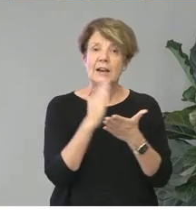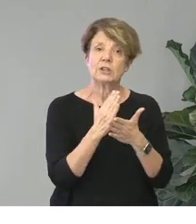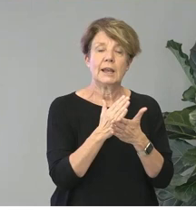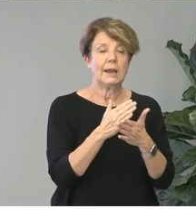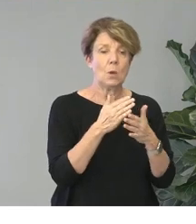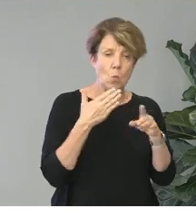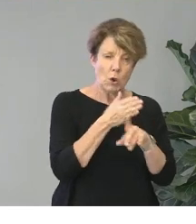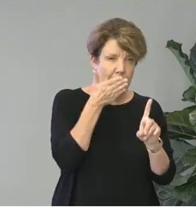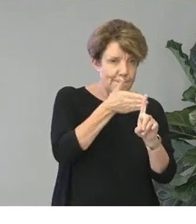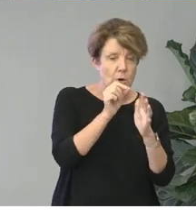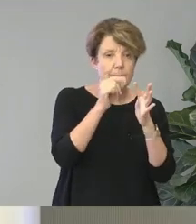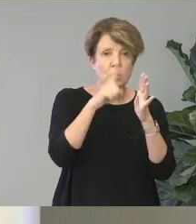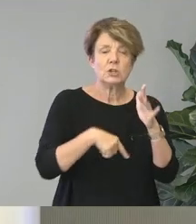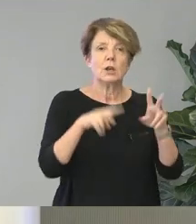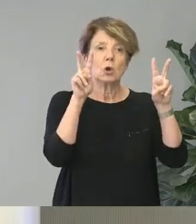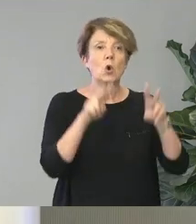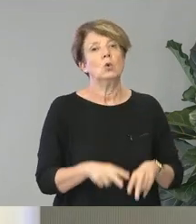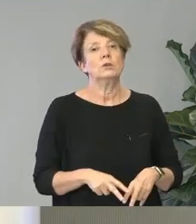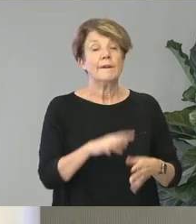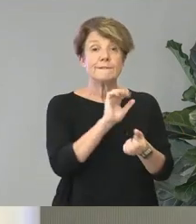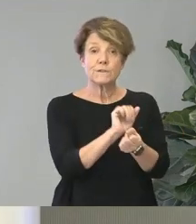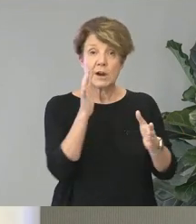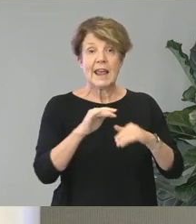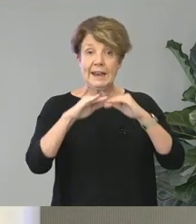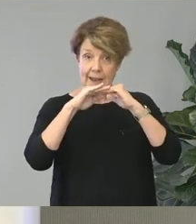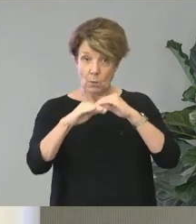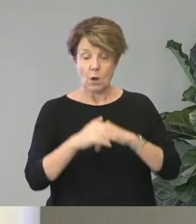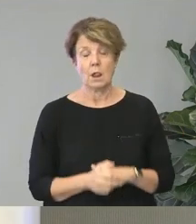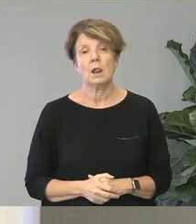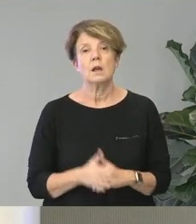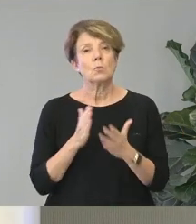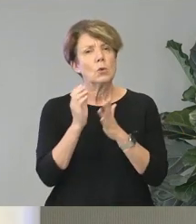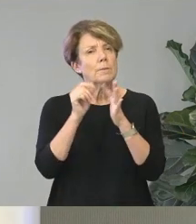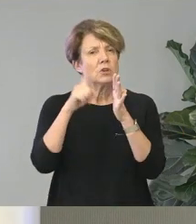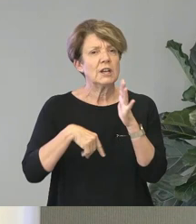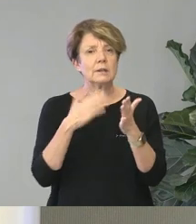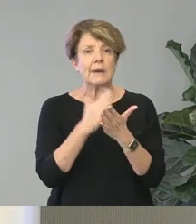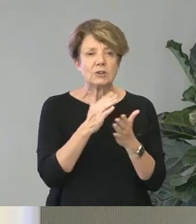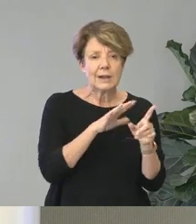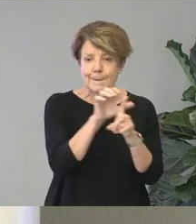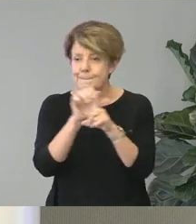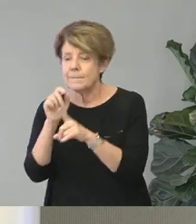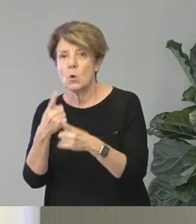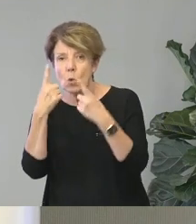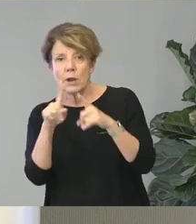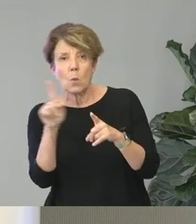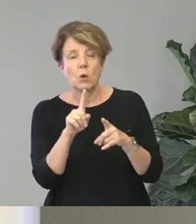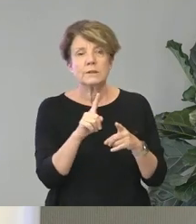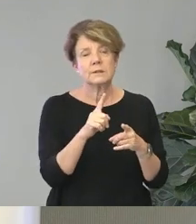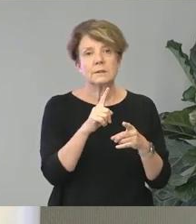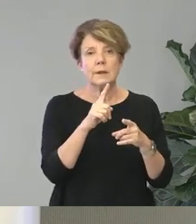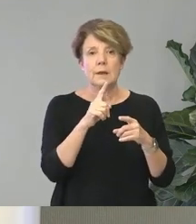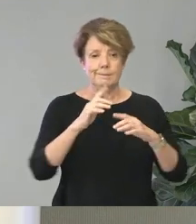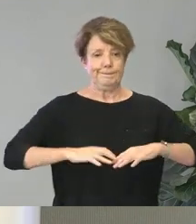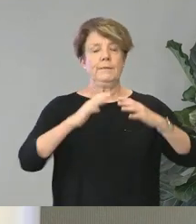Australian conversation on human rights. Through the project, the Commission has sought to identify what makes an effective system